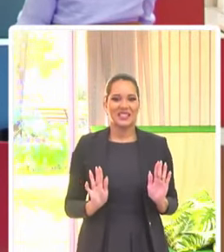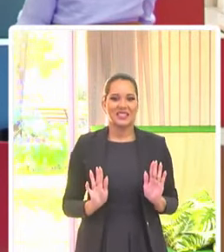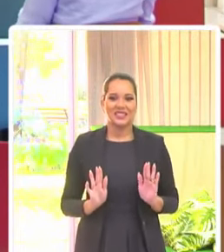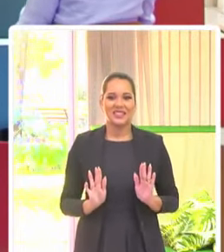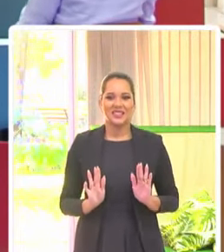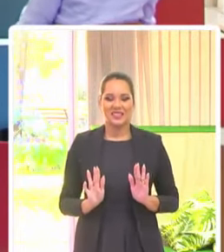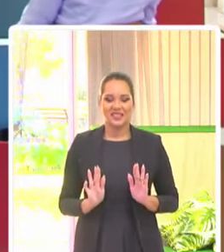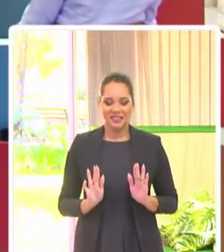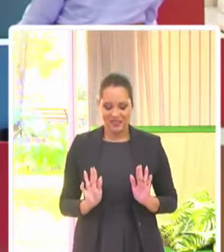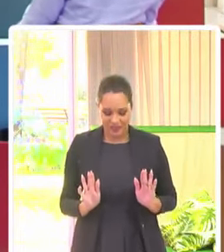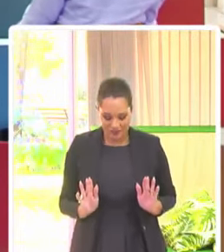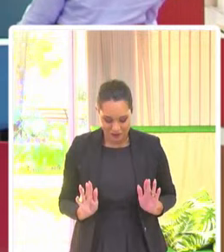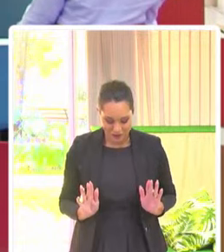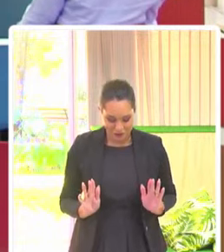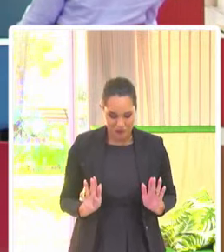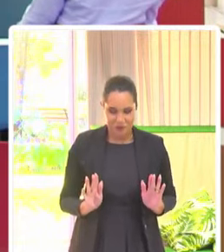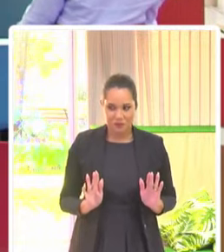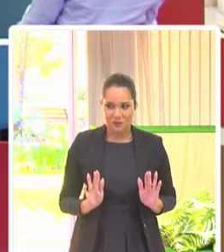Okay.